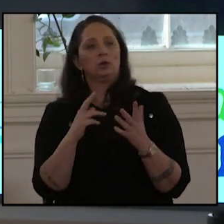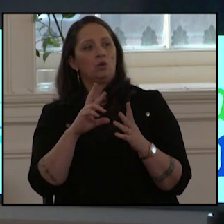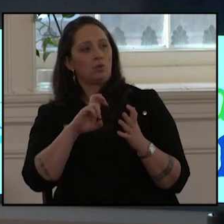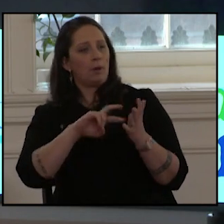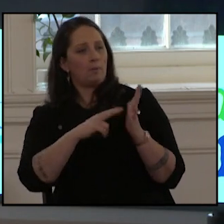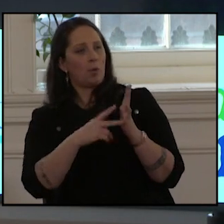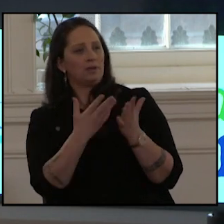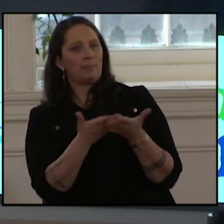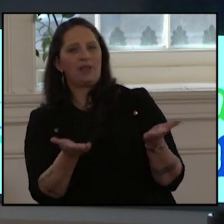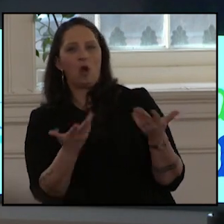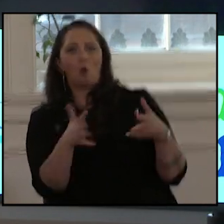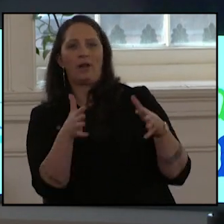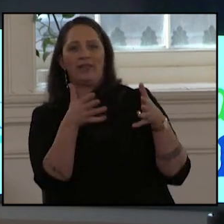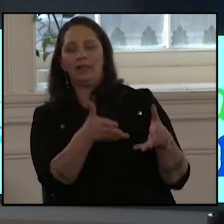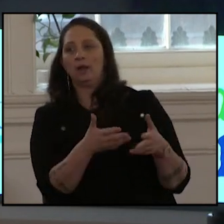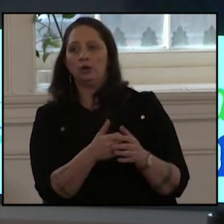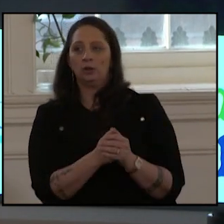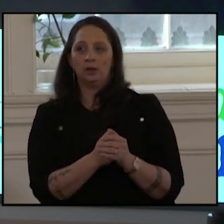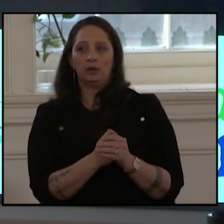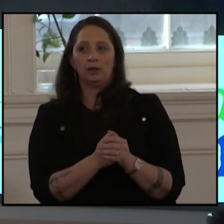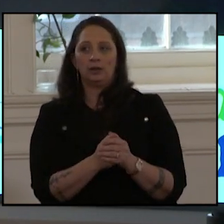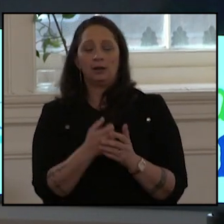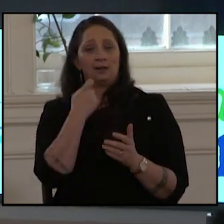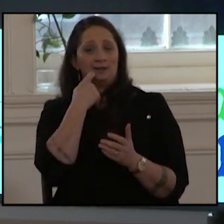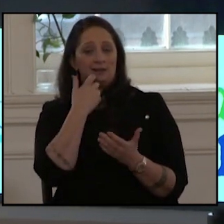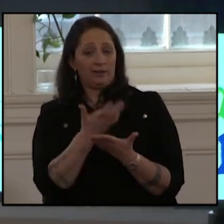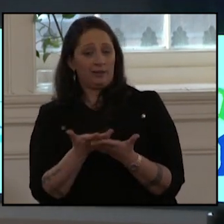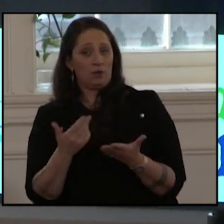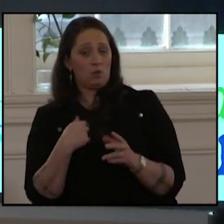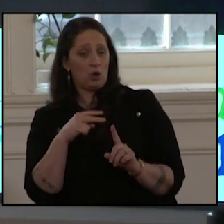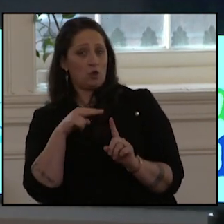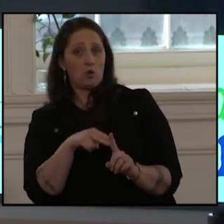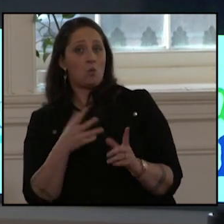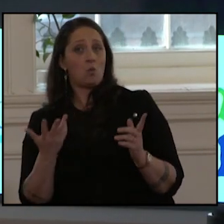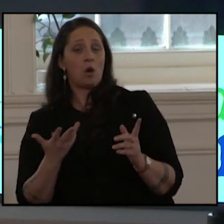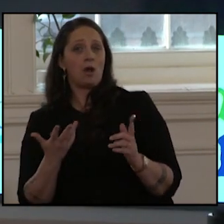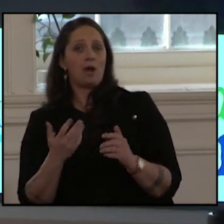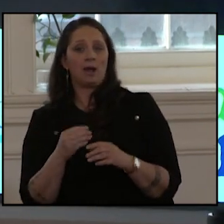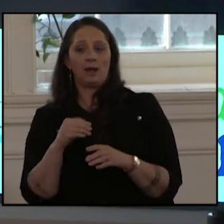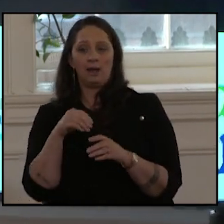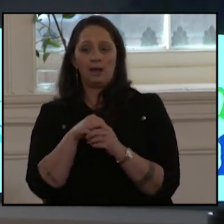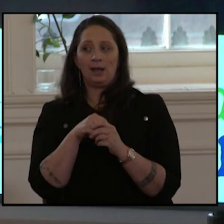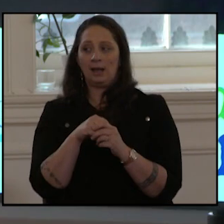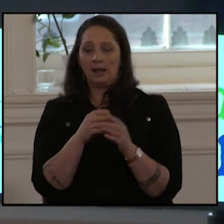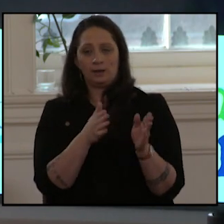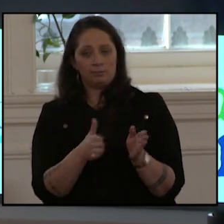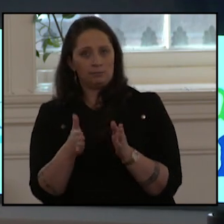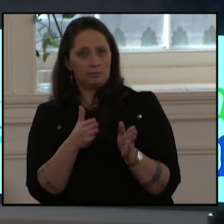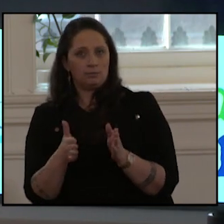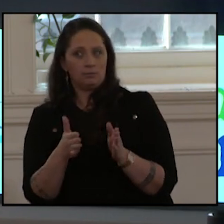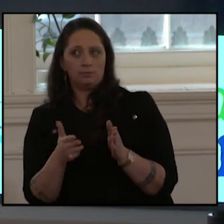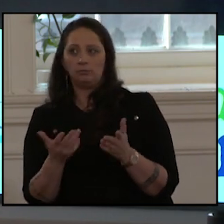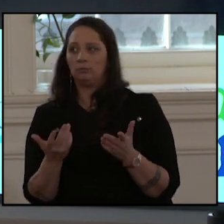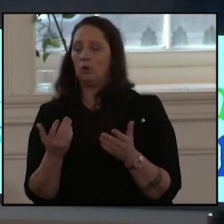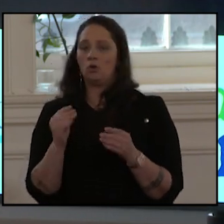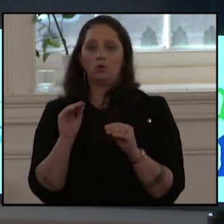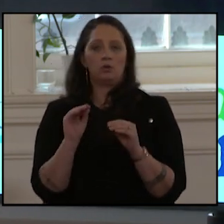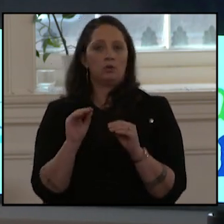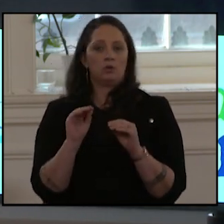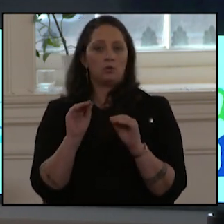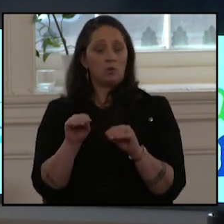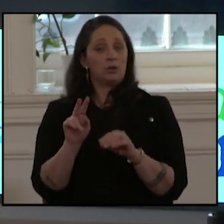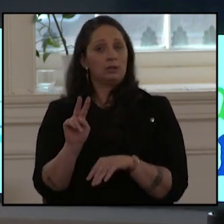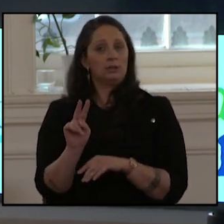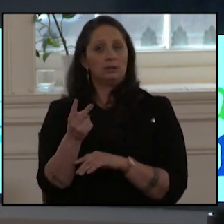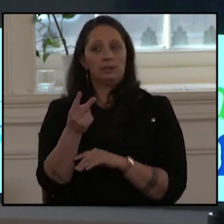things there. And the latest thing that we're looking at now is in the planning phases and stages of putting a